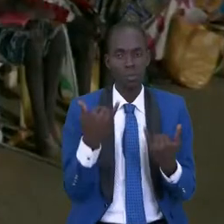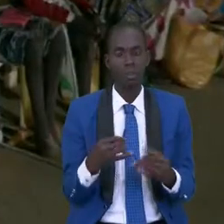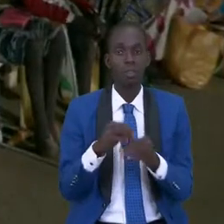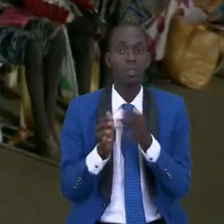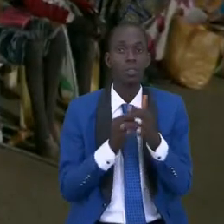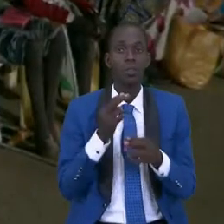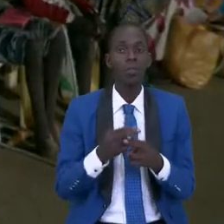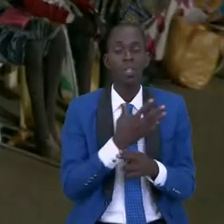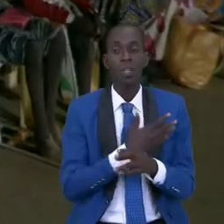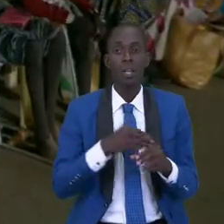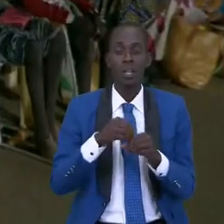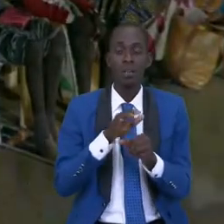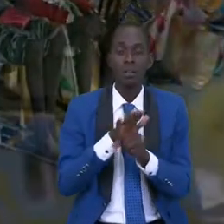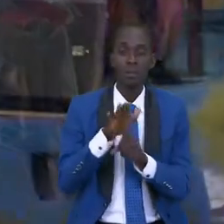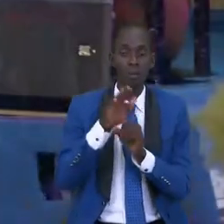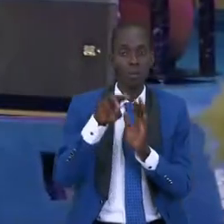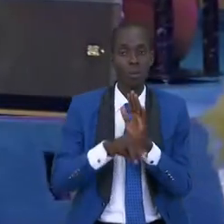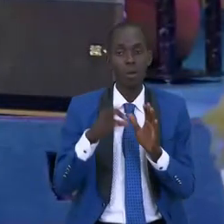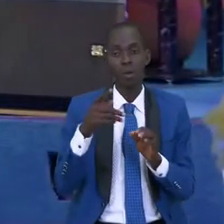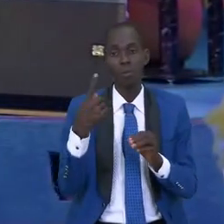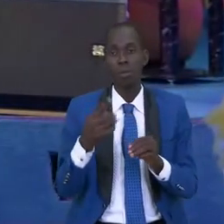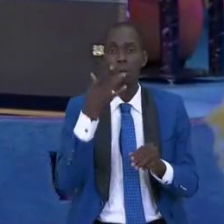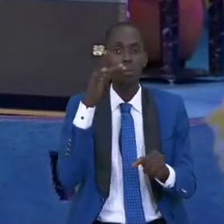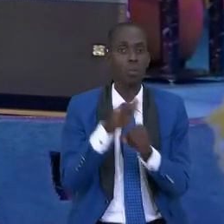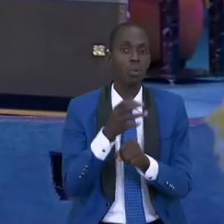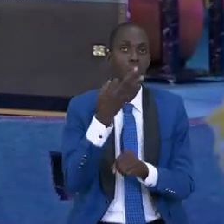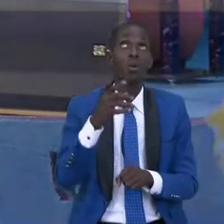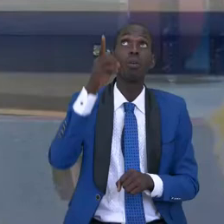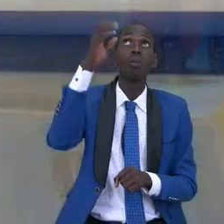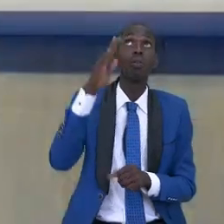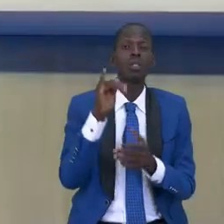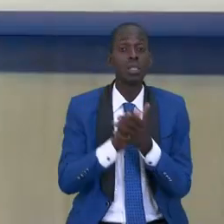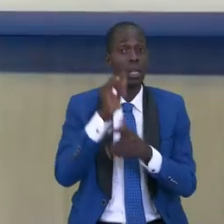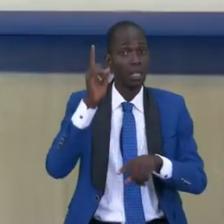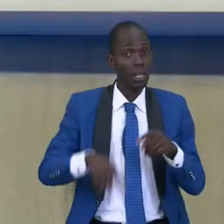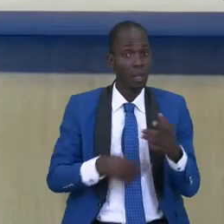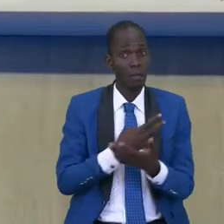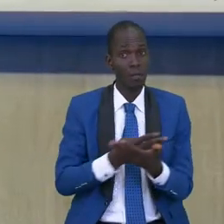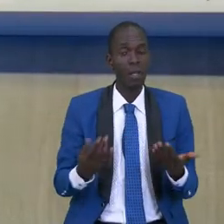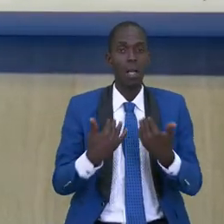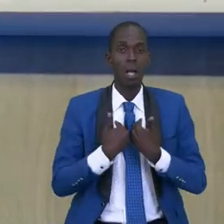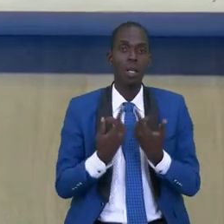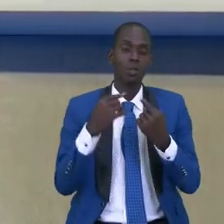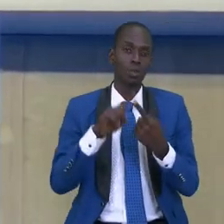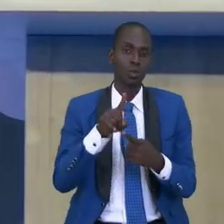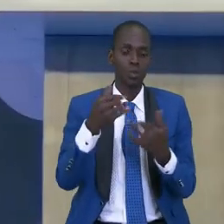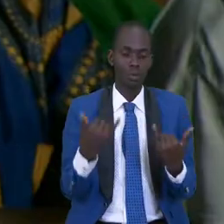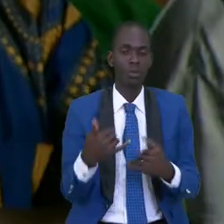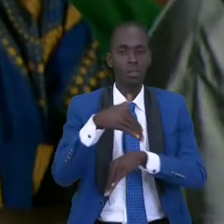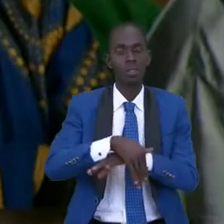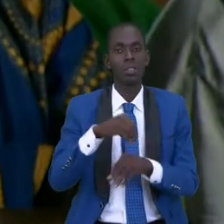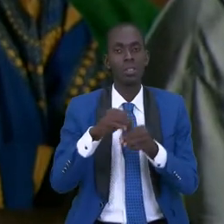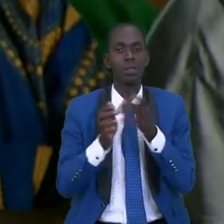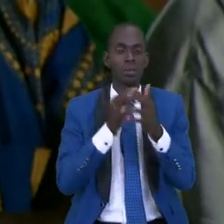the fulfillment of the promise of God that cannot fail, that has come to you tonight in